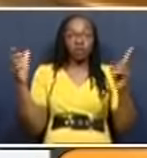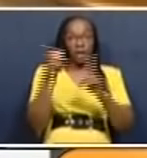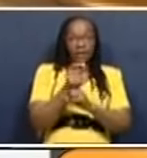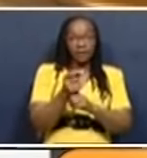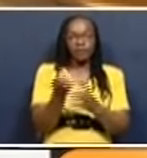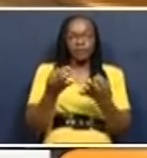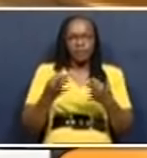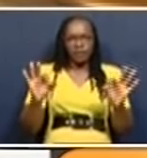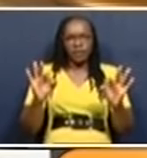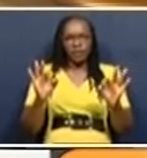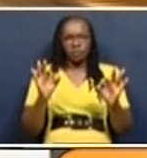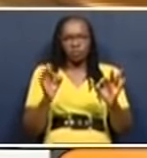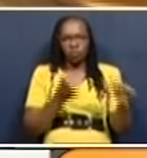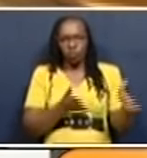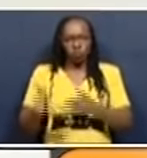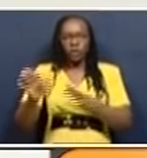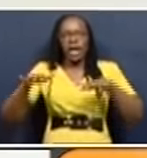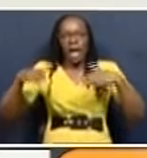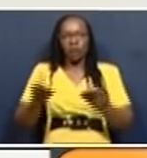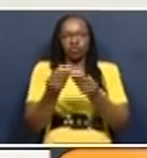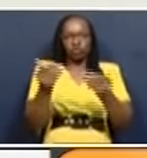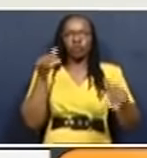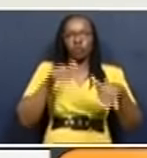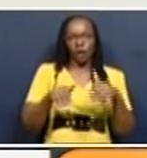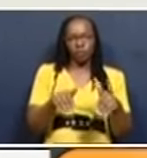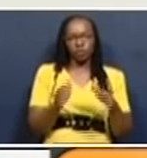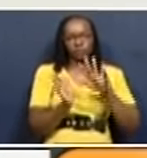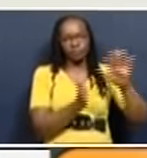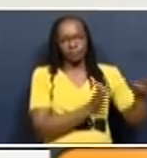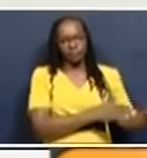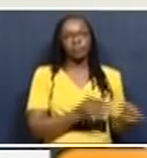refreshed approach to how we fight corruption. Corruption will be